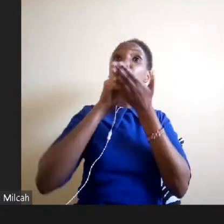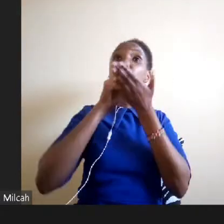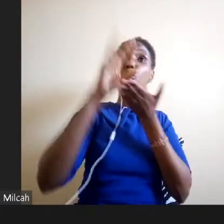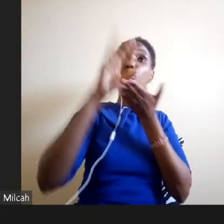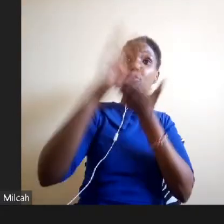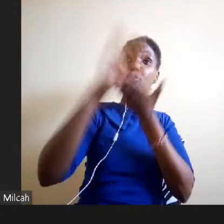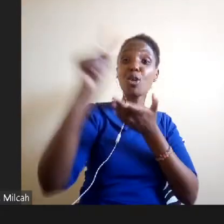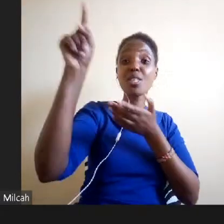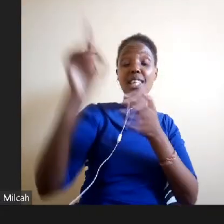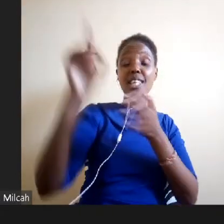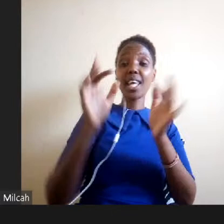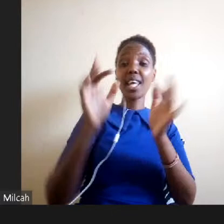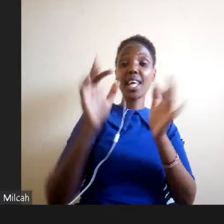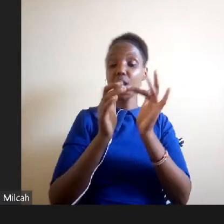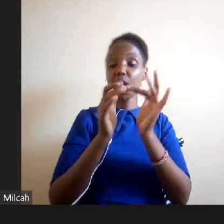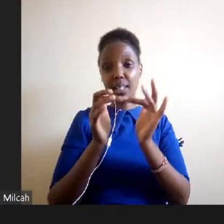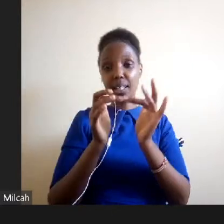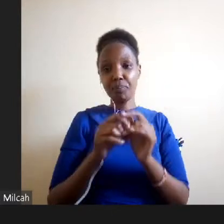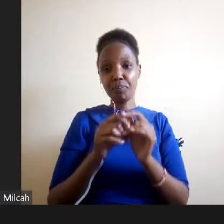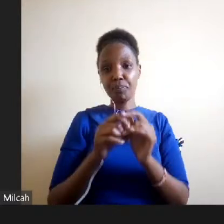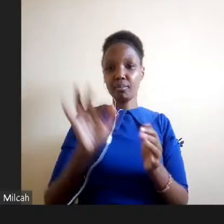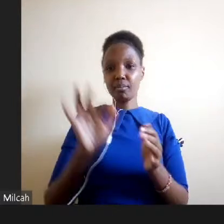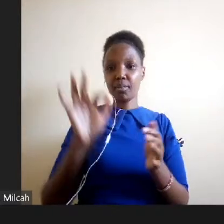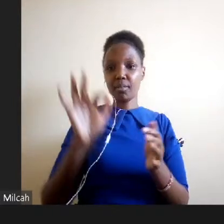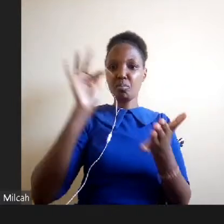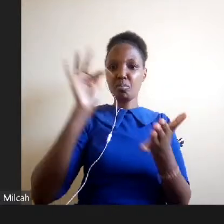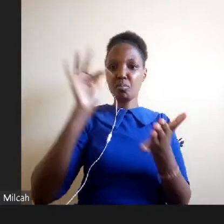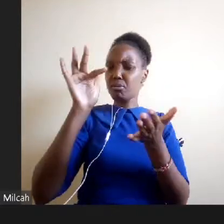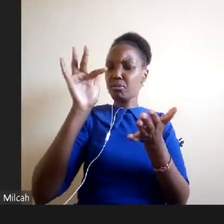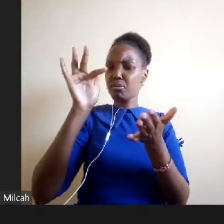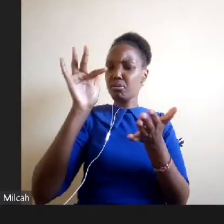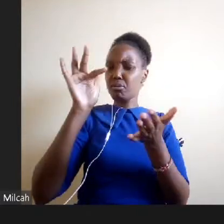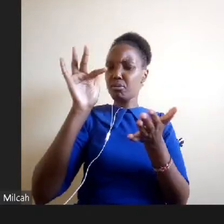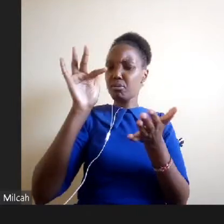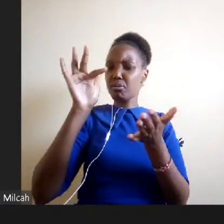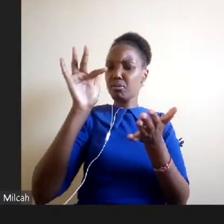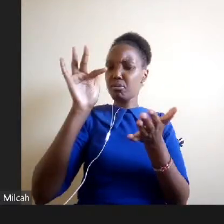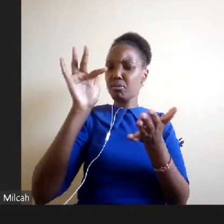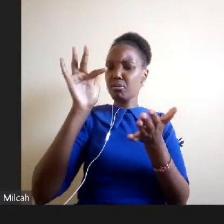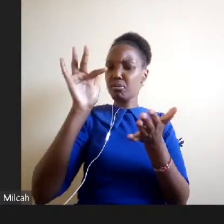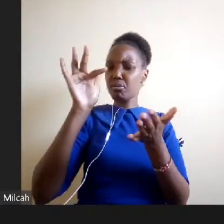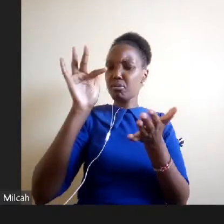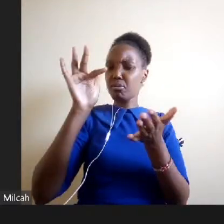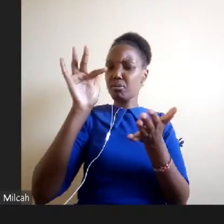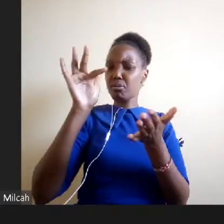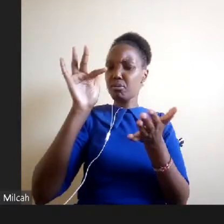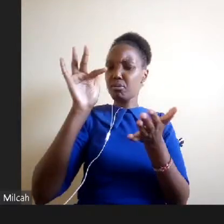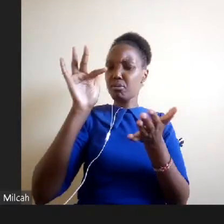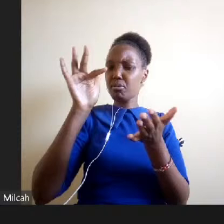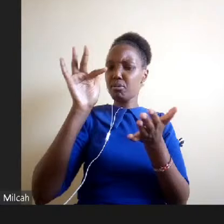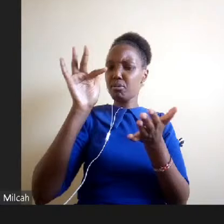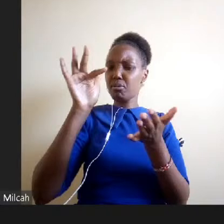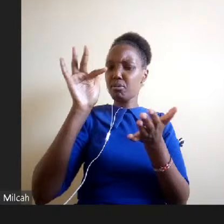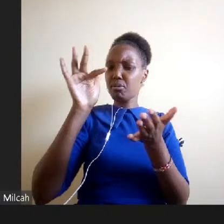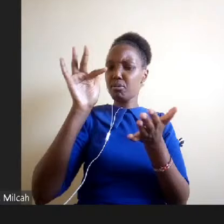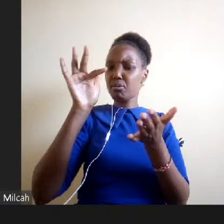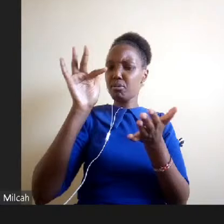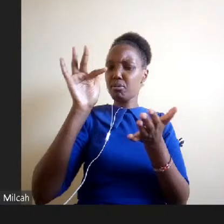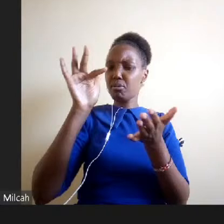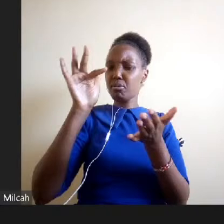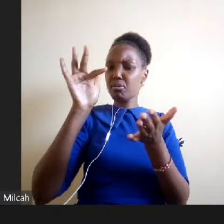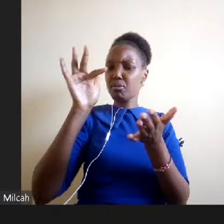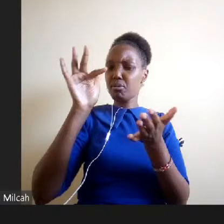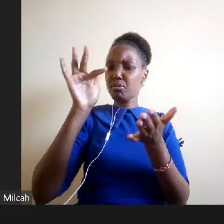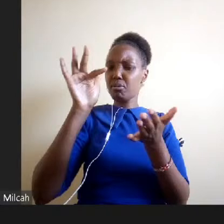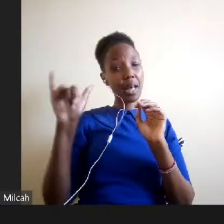children understand that clicking on pop-ups that just show on over their browser pages can be unsolicited